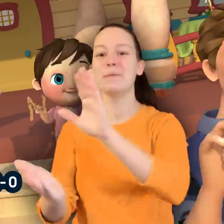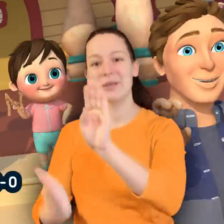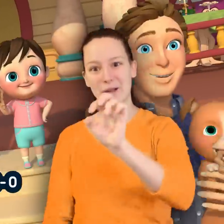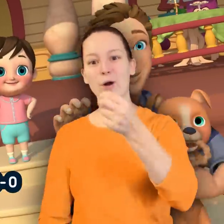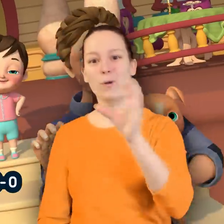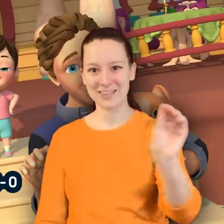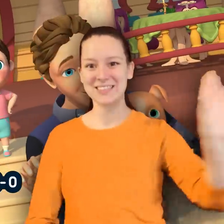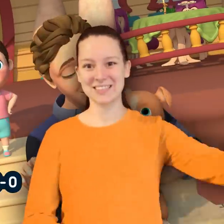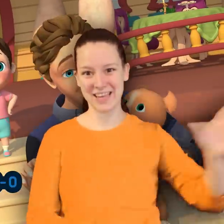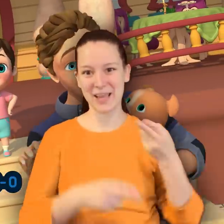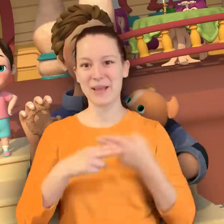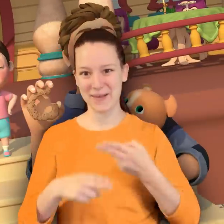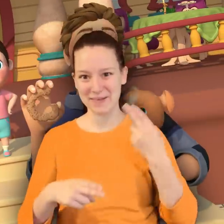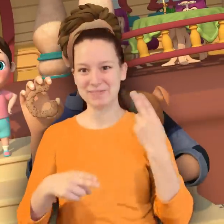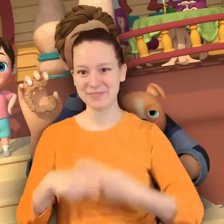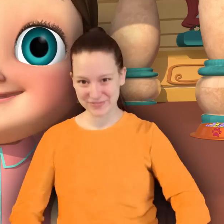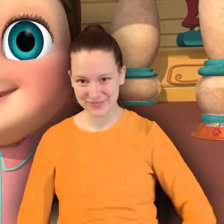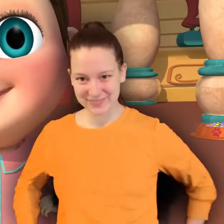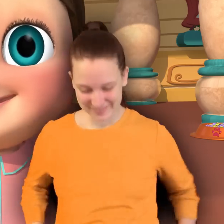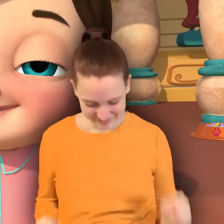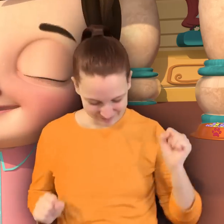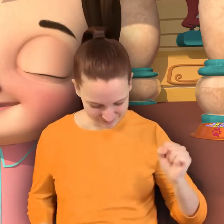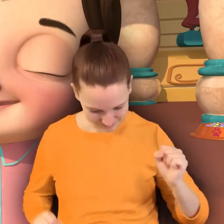and Bingo was his name-o